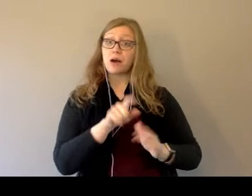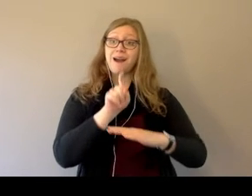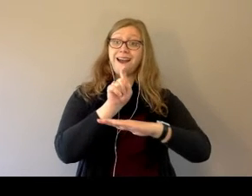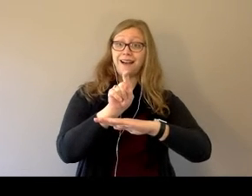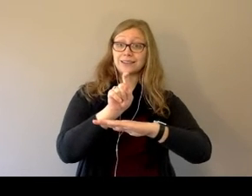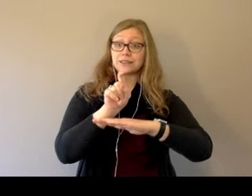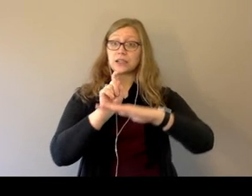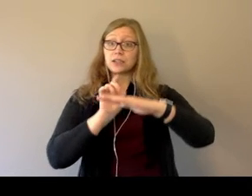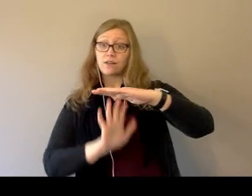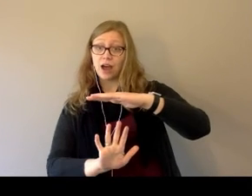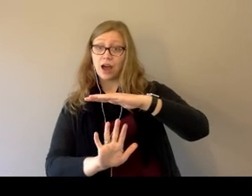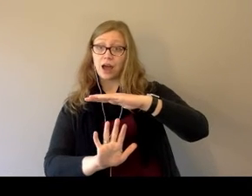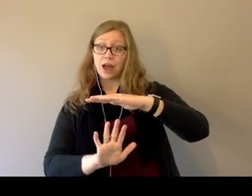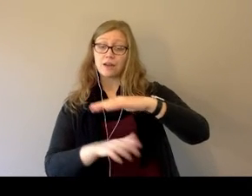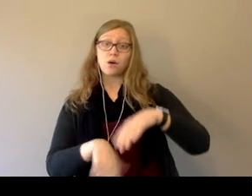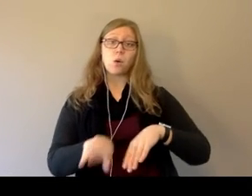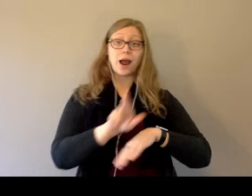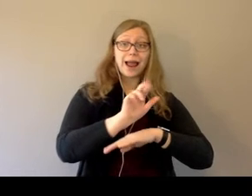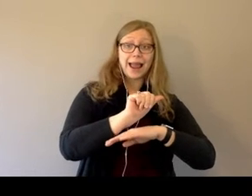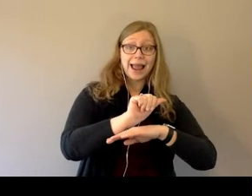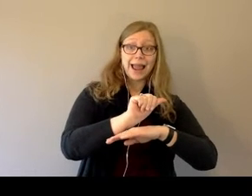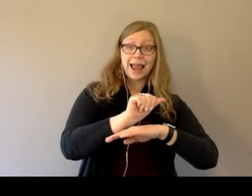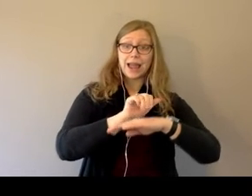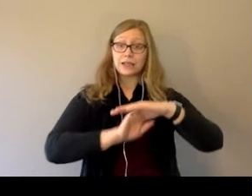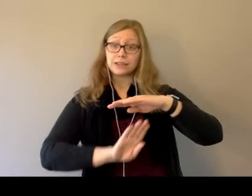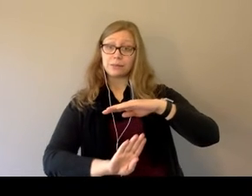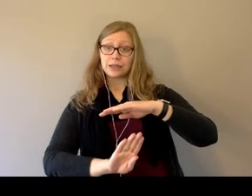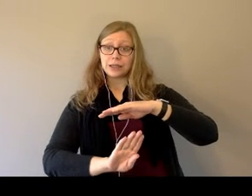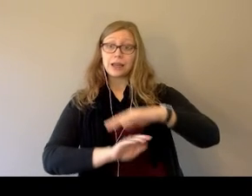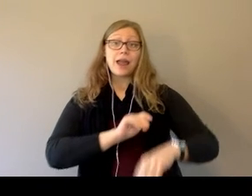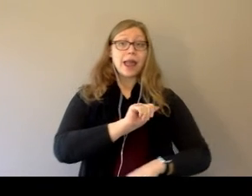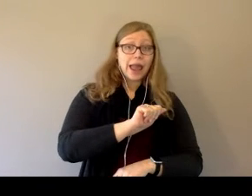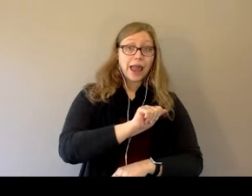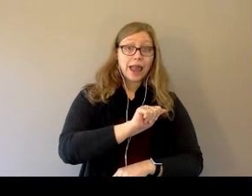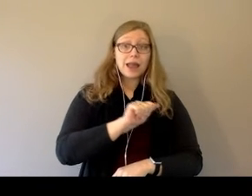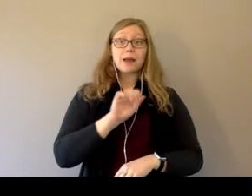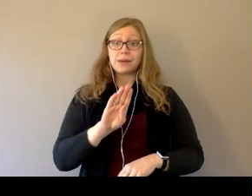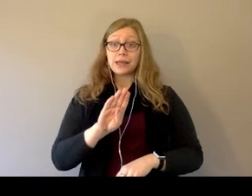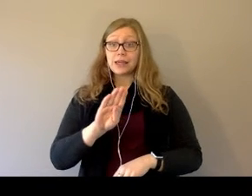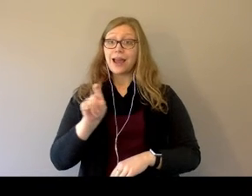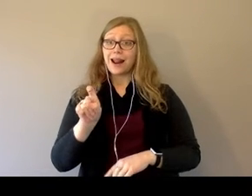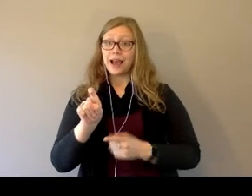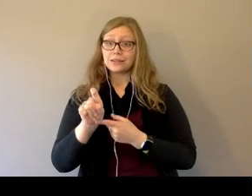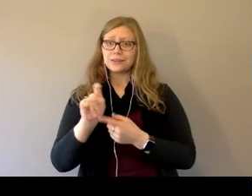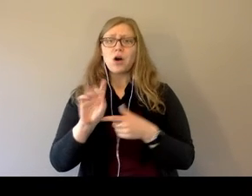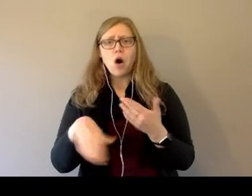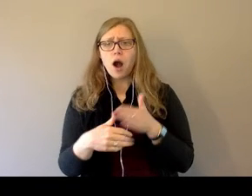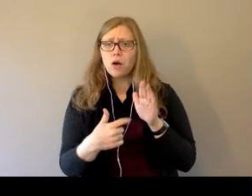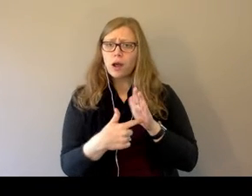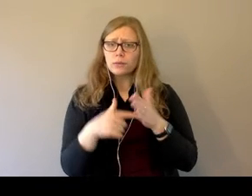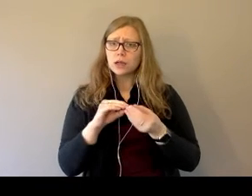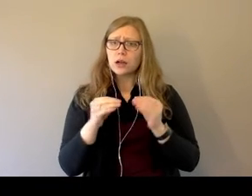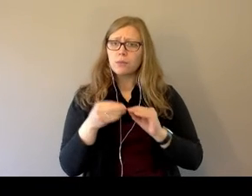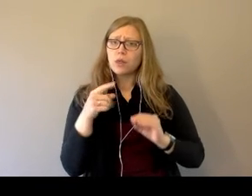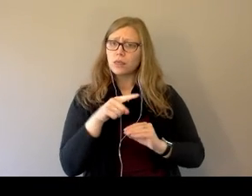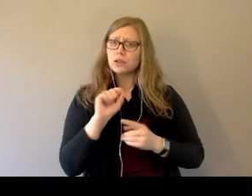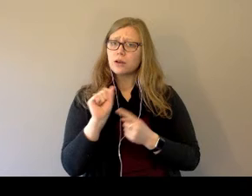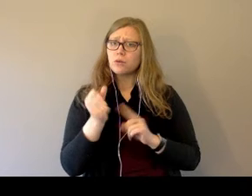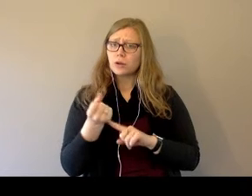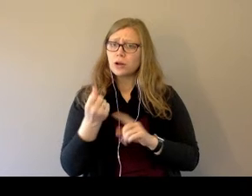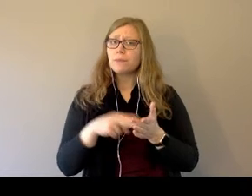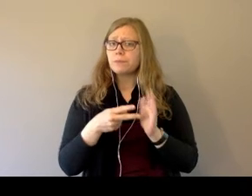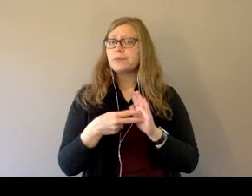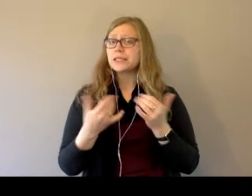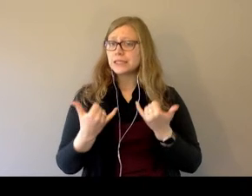B. And so A and B and X are all representing numbers in this situation. So they are still ratios, but we're